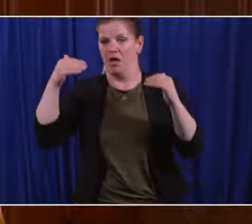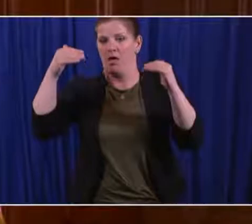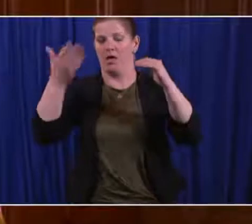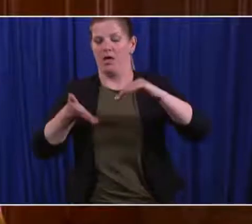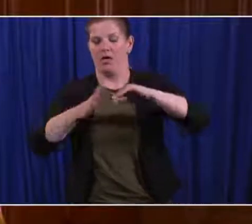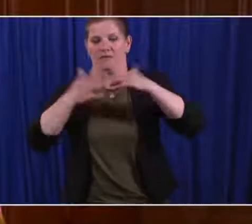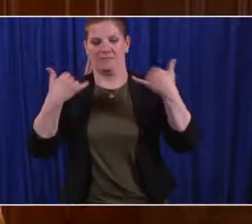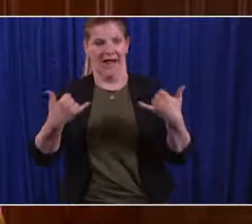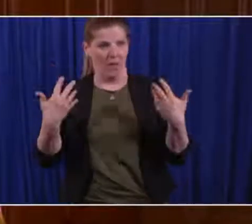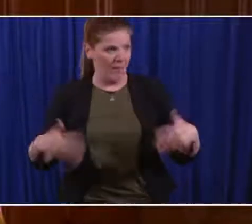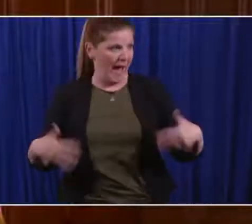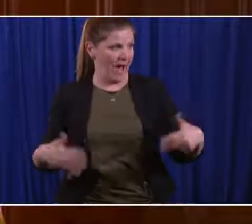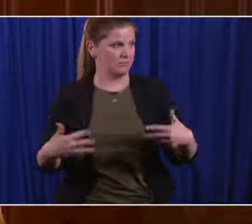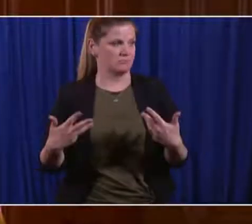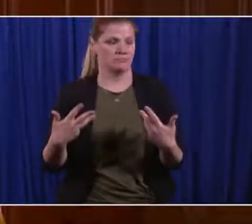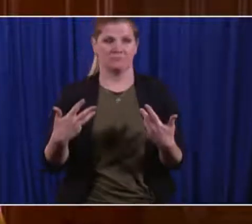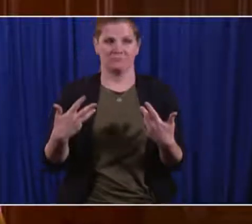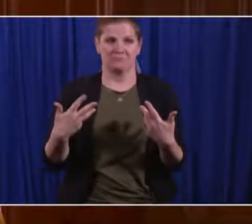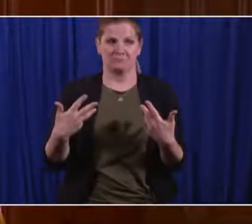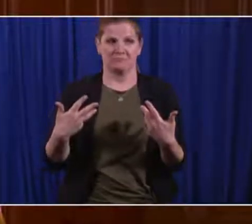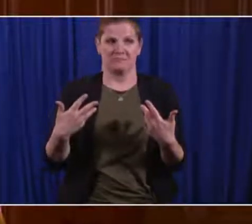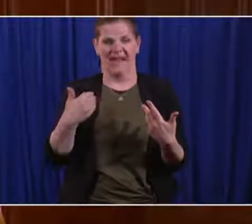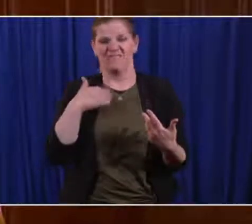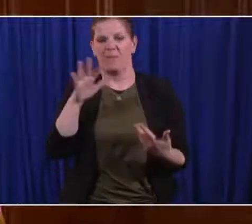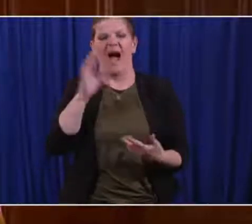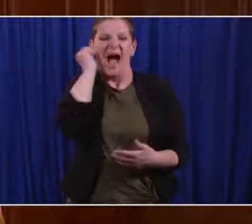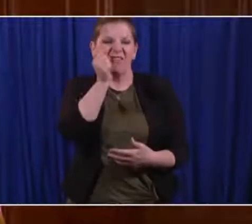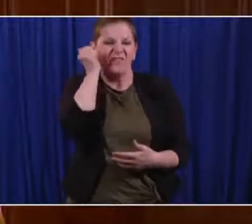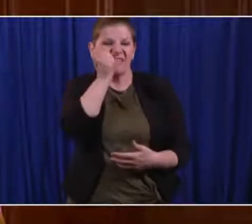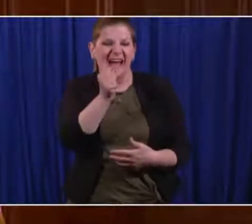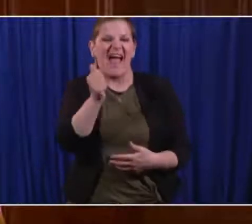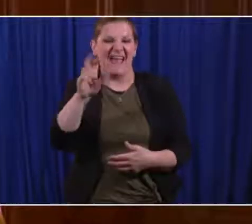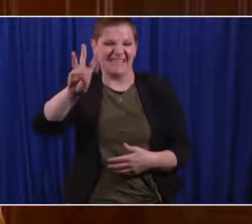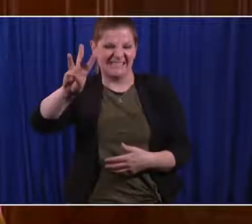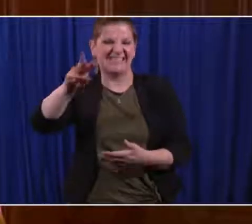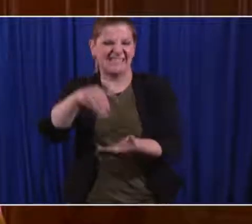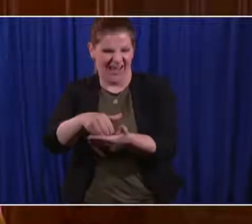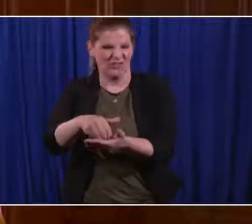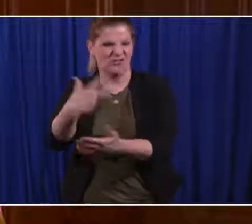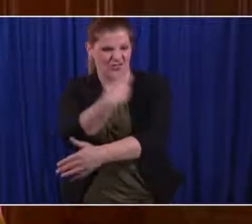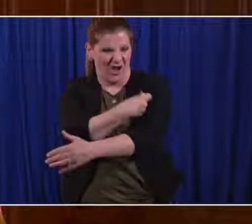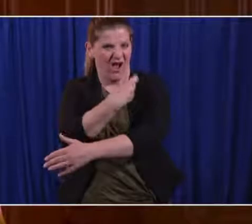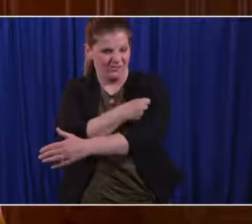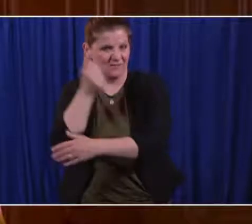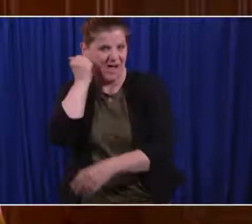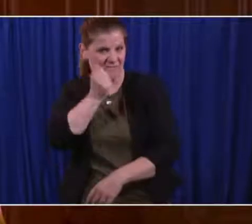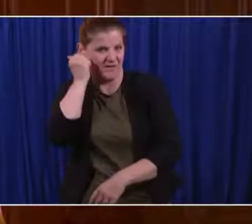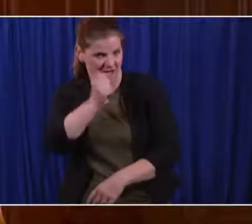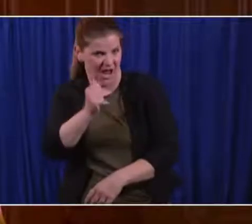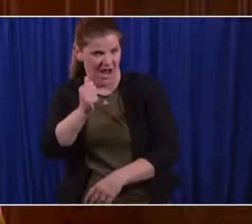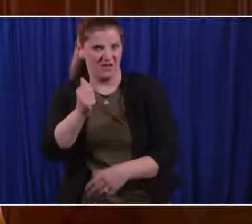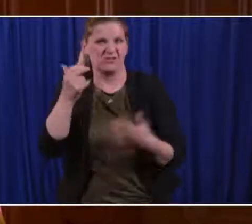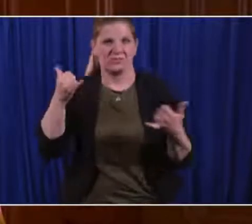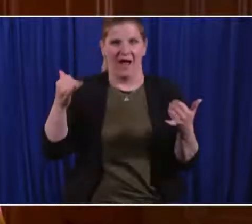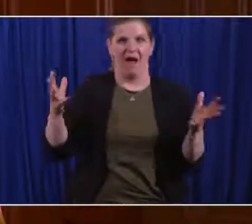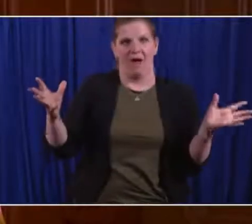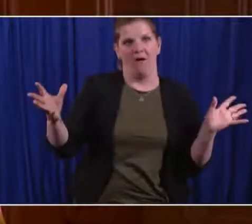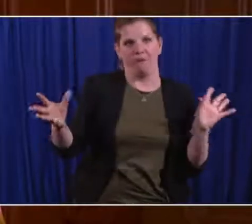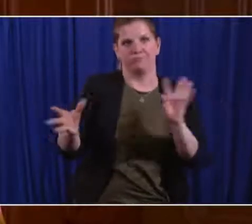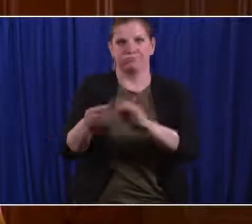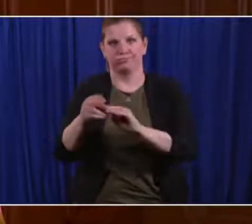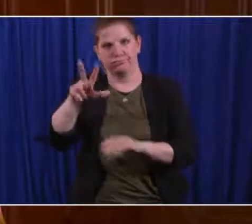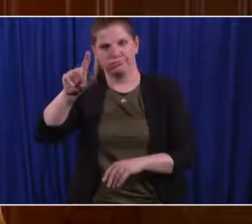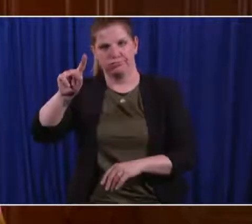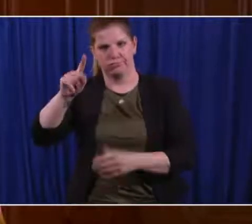we're fairly steady at 6,000 a day. So that's a great tribute to everyone who's